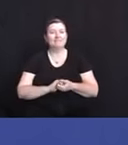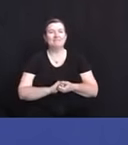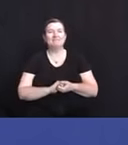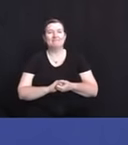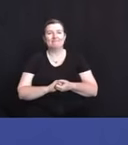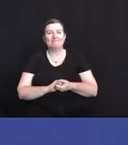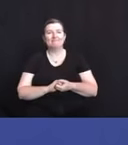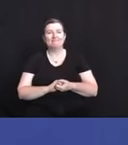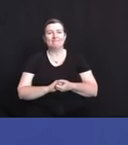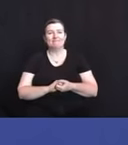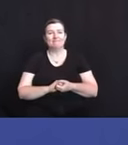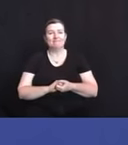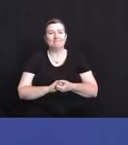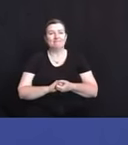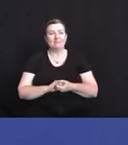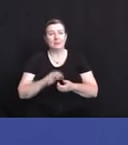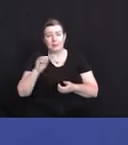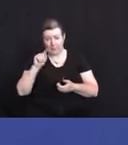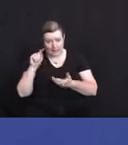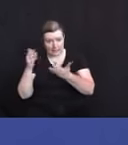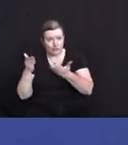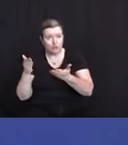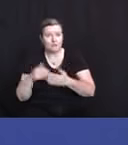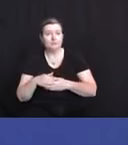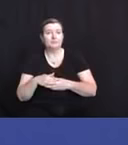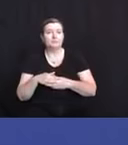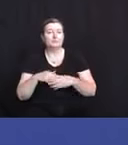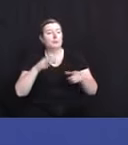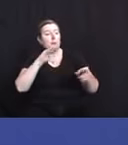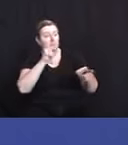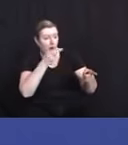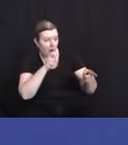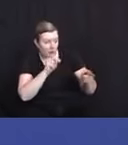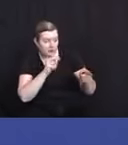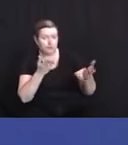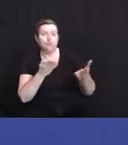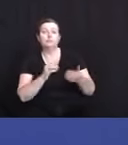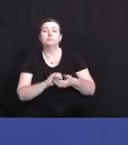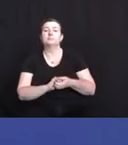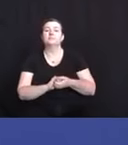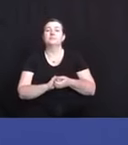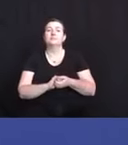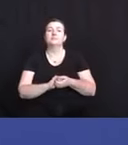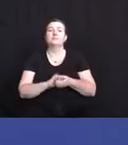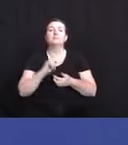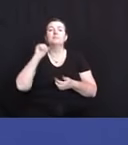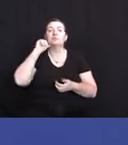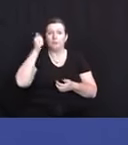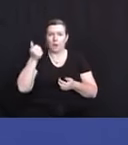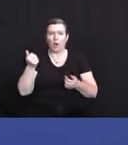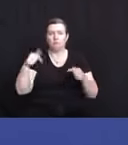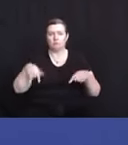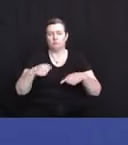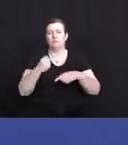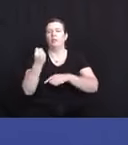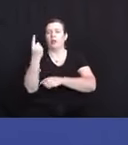with us. Matt Plakins here, Mahan Gunaratna. Unless Mahan tells us otherwise, we're going to be here tomorrow at 11